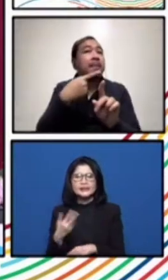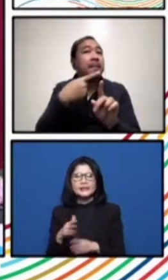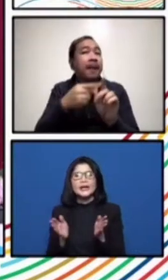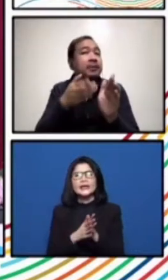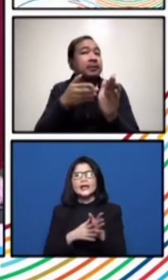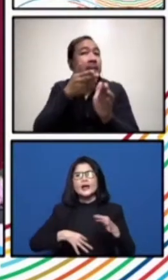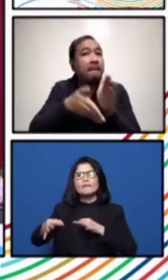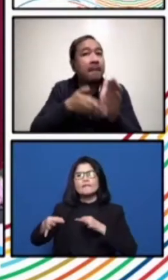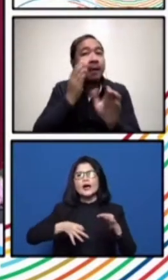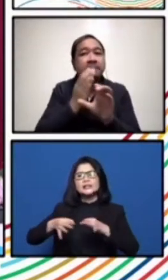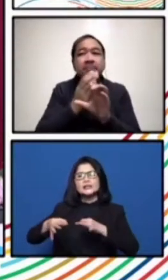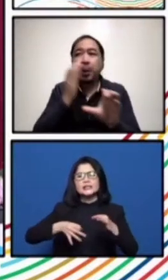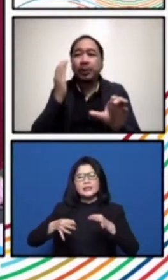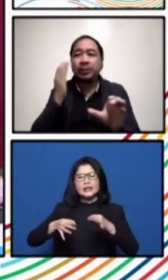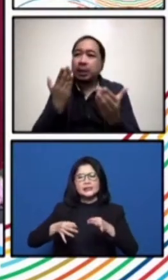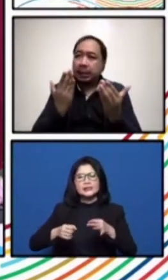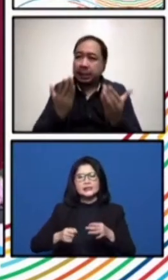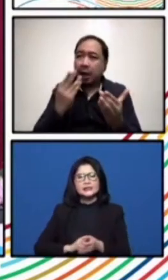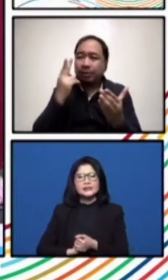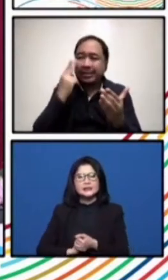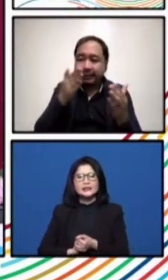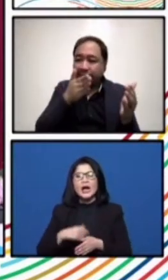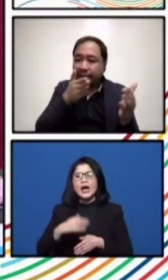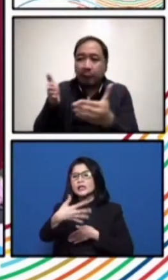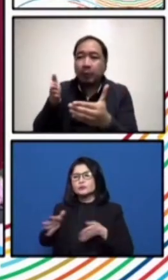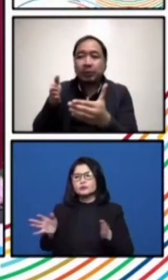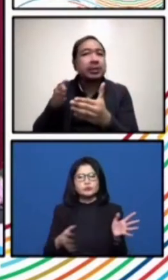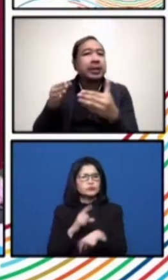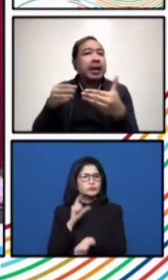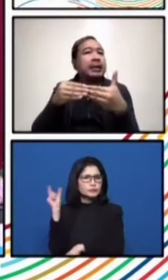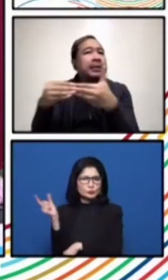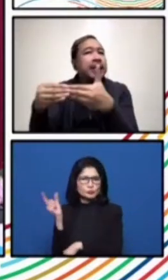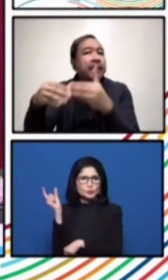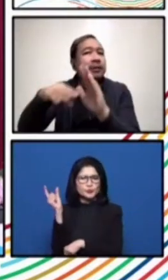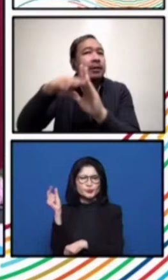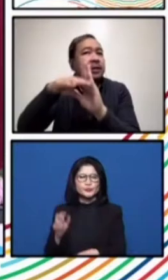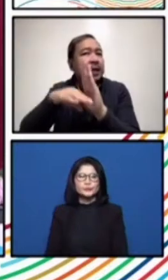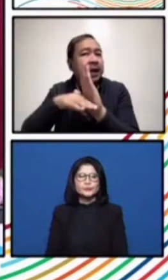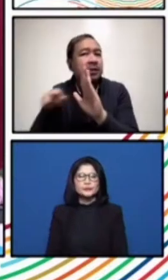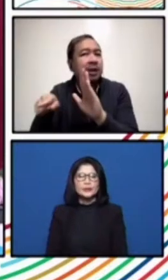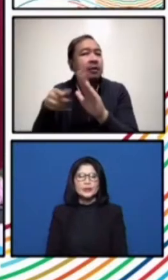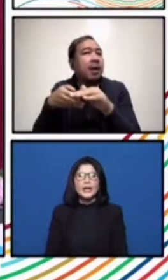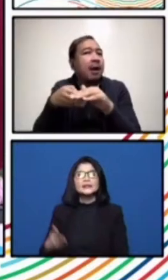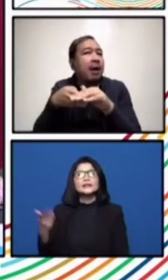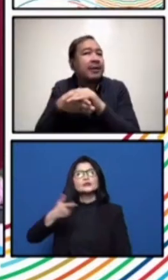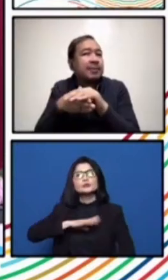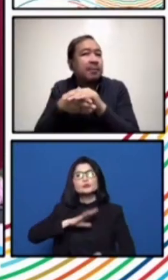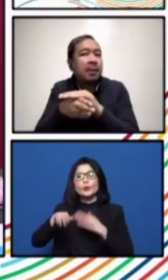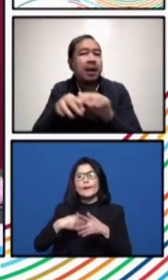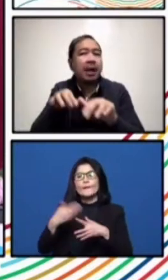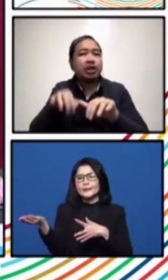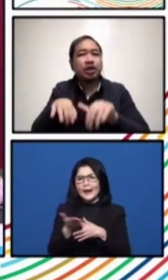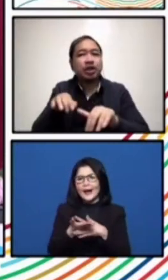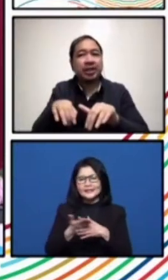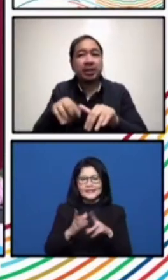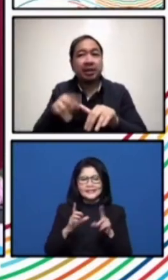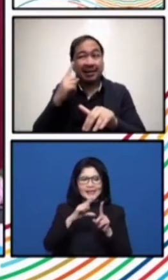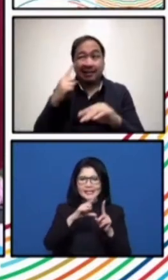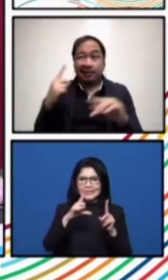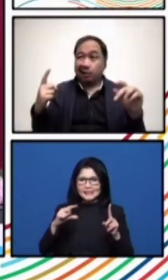to make guidelines on digital accessibility but this is not too difficult because there are a lot of